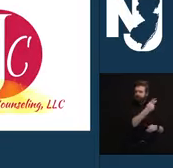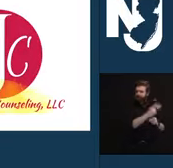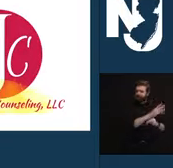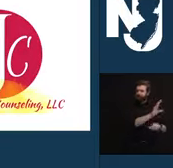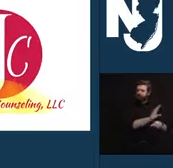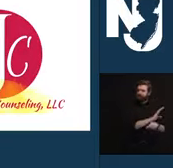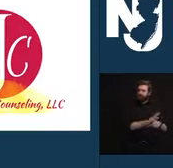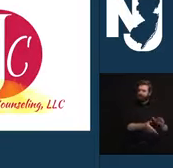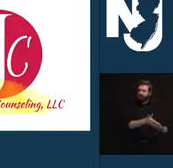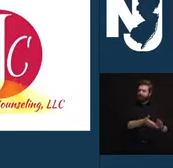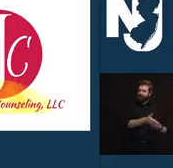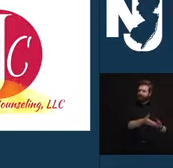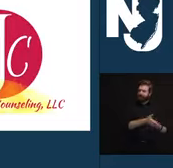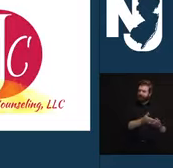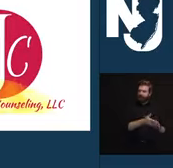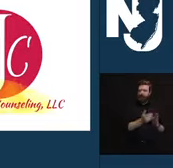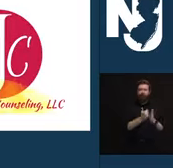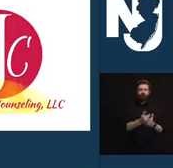serving its patients. Check them out,